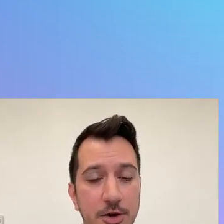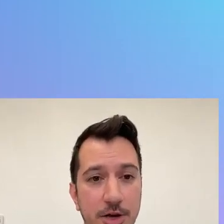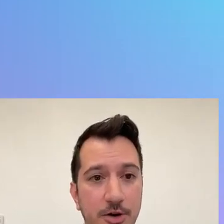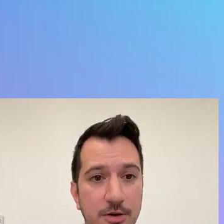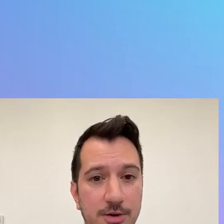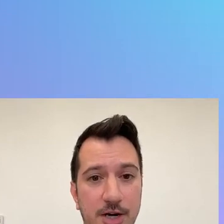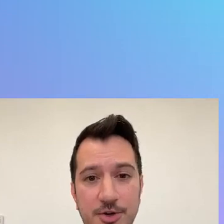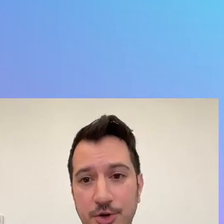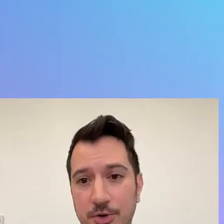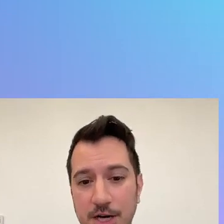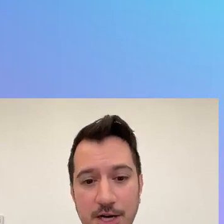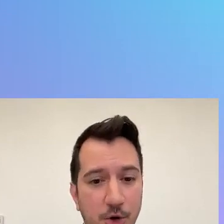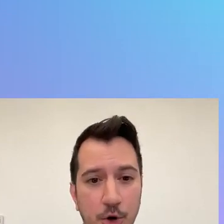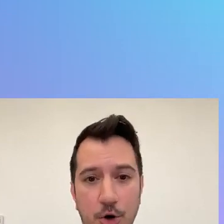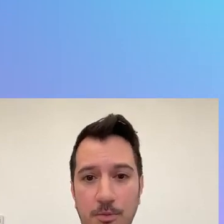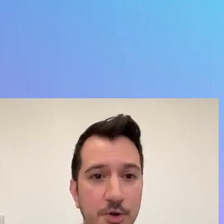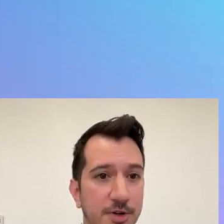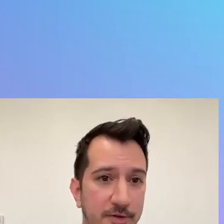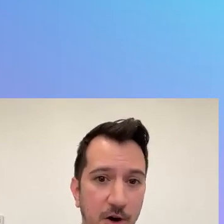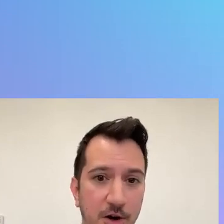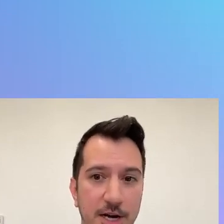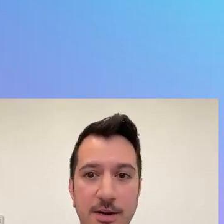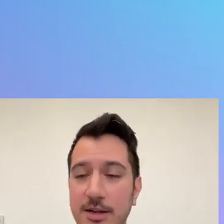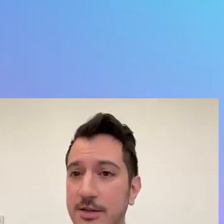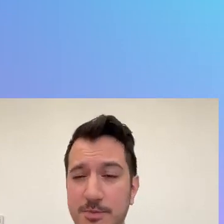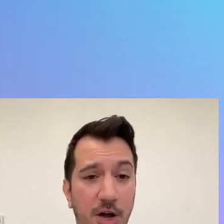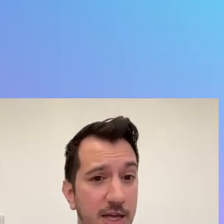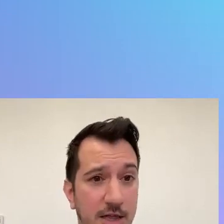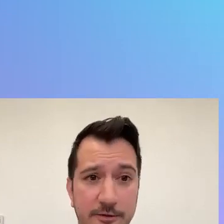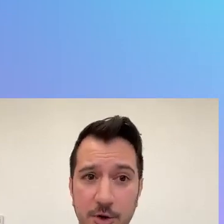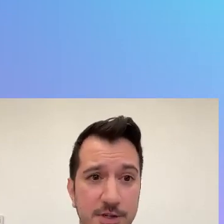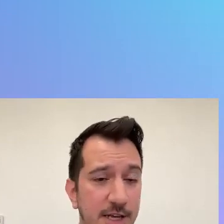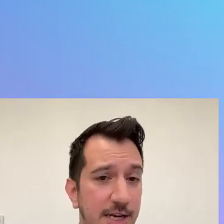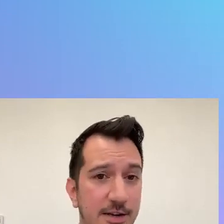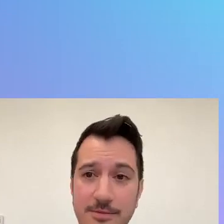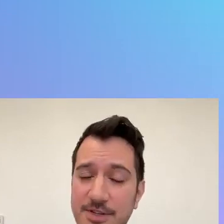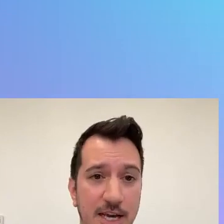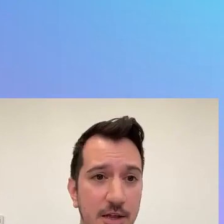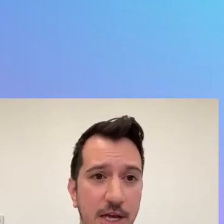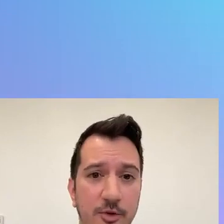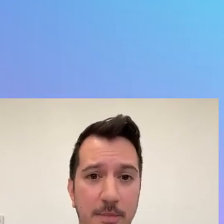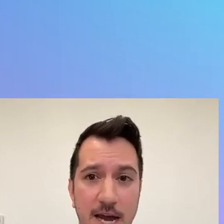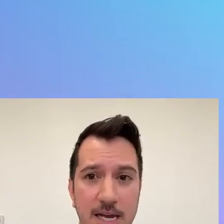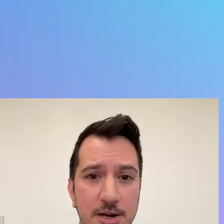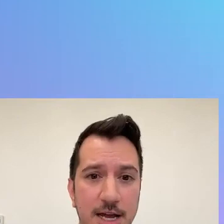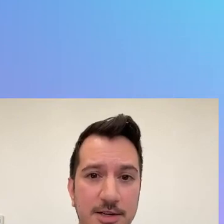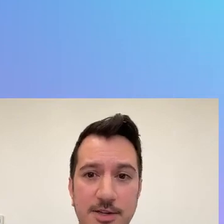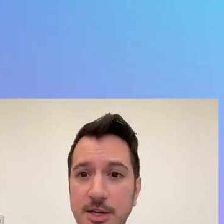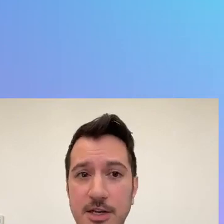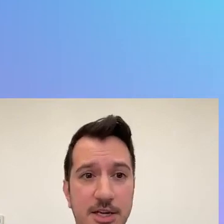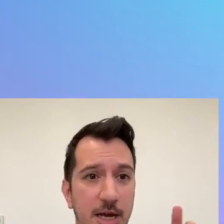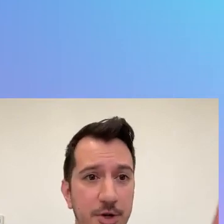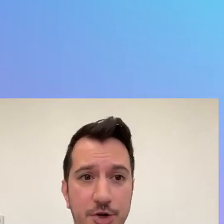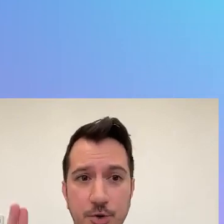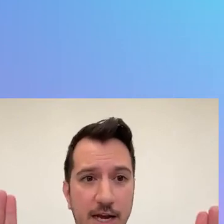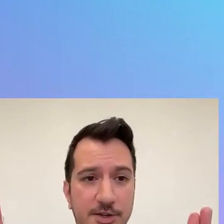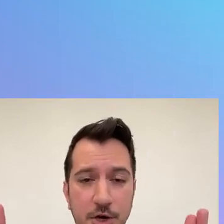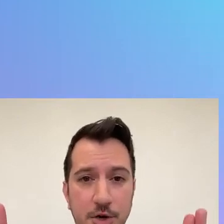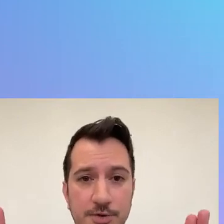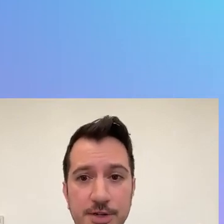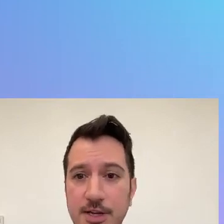APCA calculator onto Chrome or Safari. It's probably like the first link, second link from my index. You type